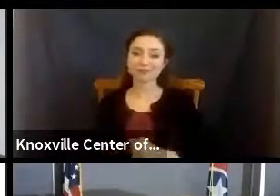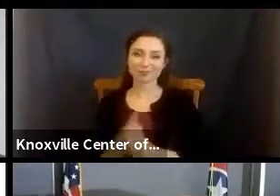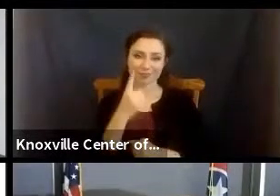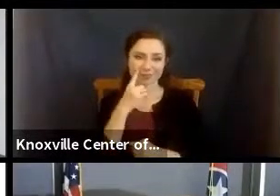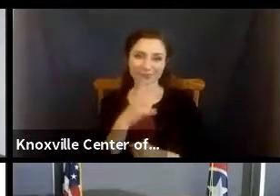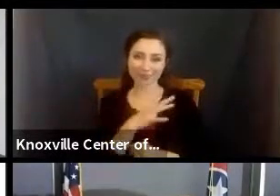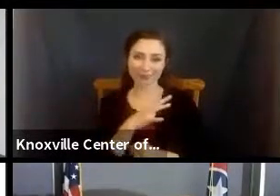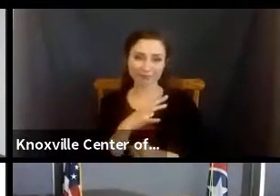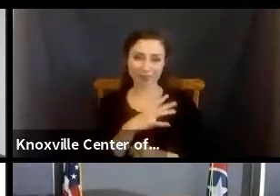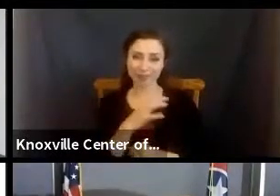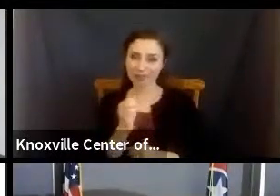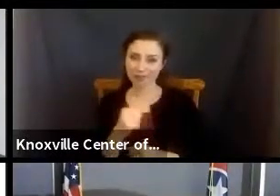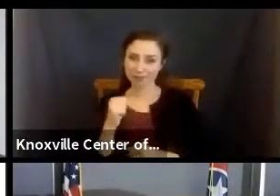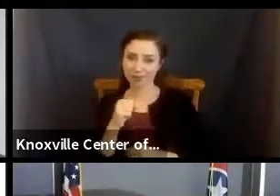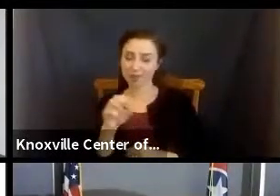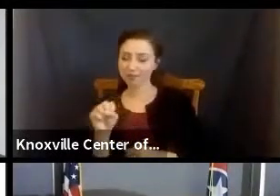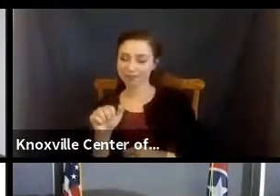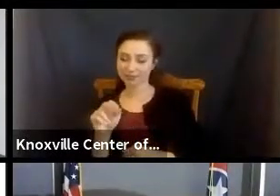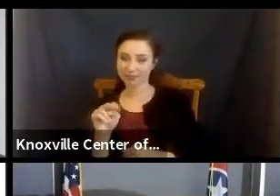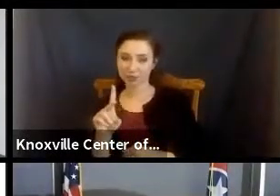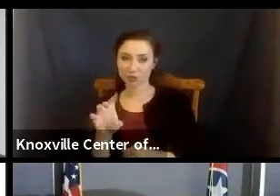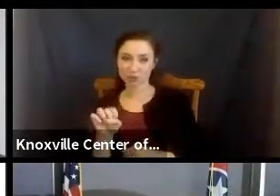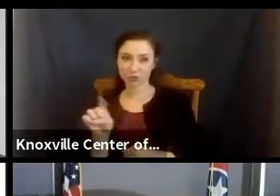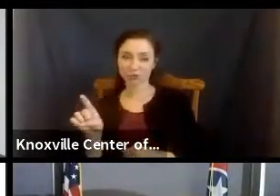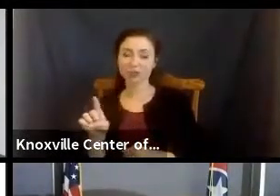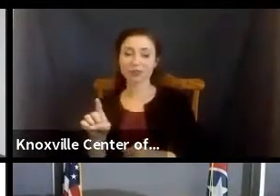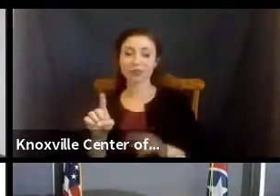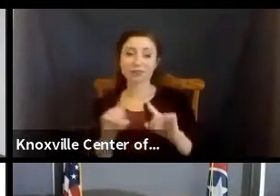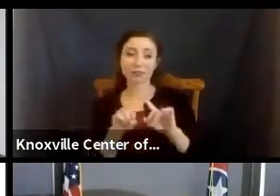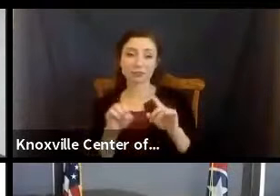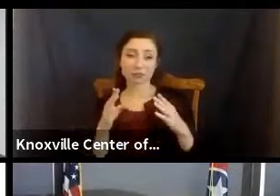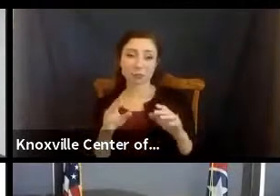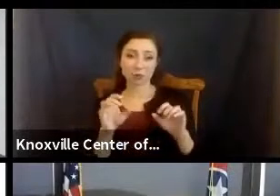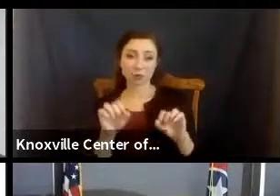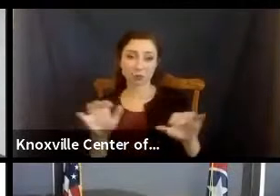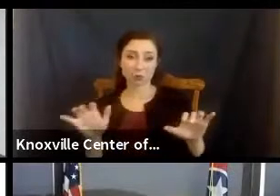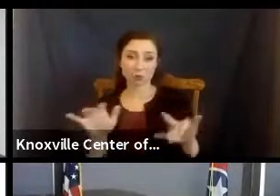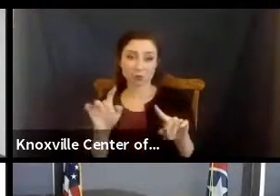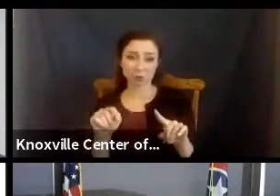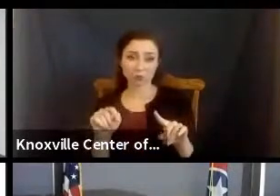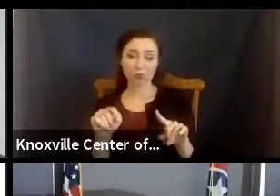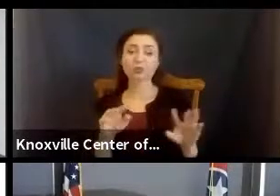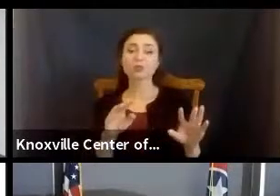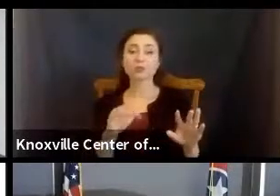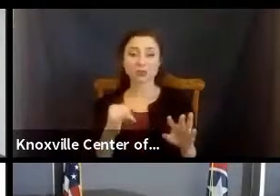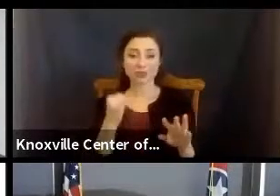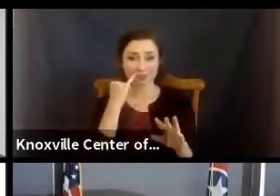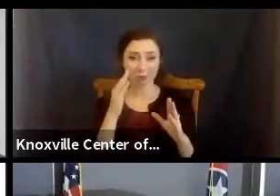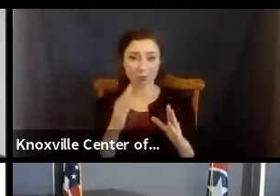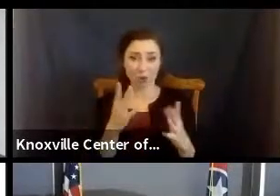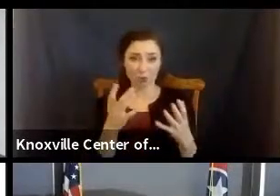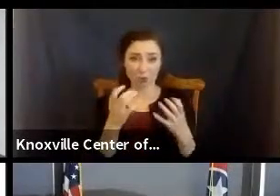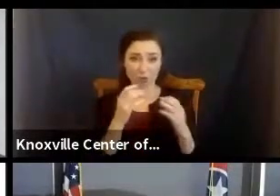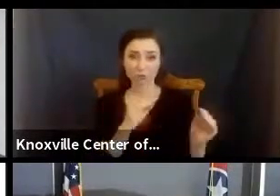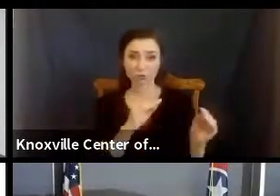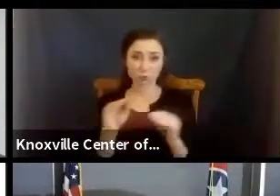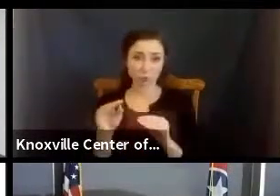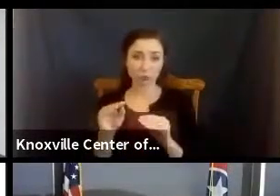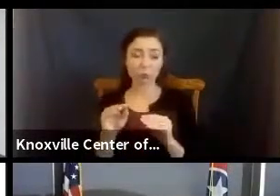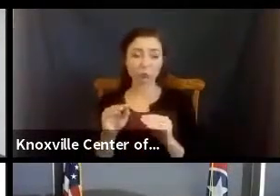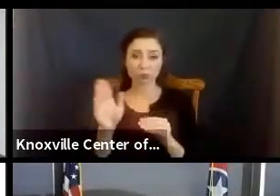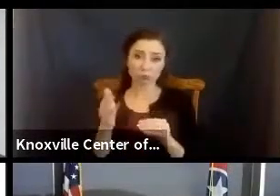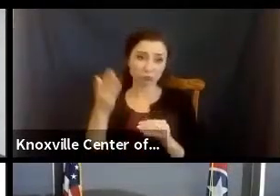fine. Technically, there's another way you could do it, which would be to move, if someone wanted to move to